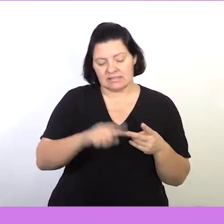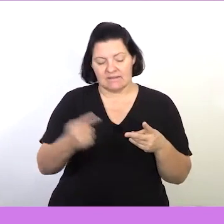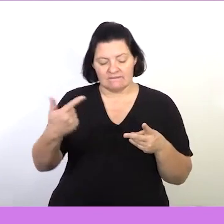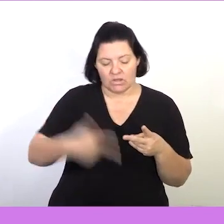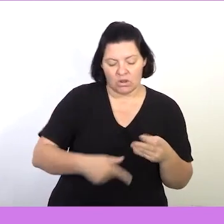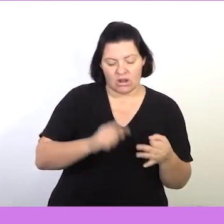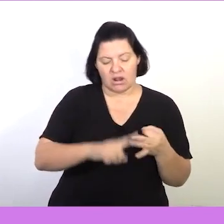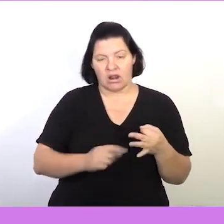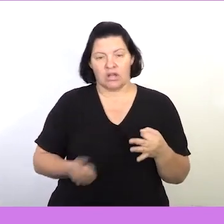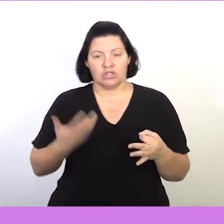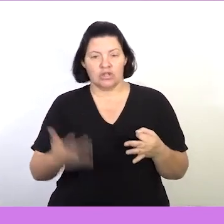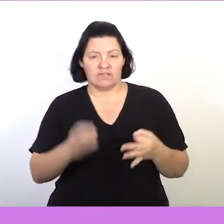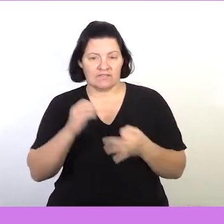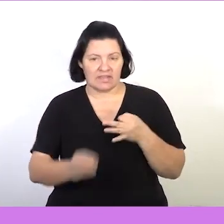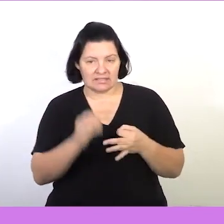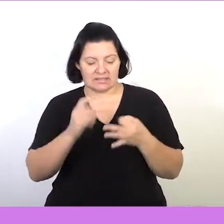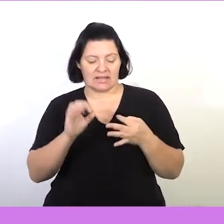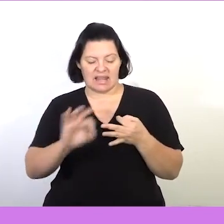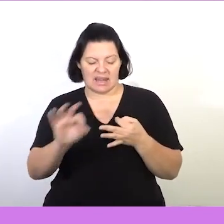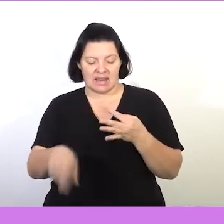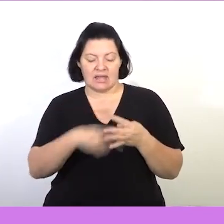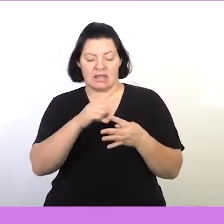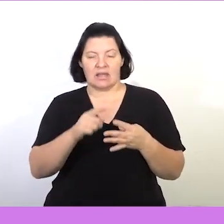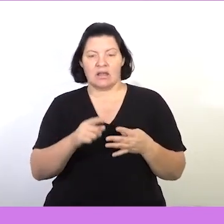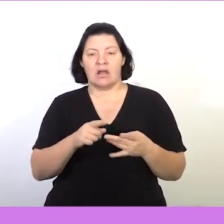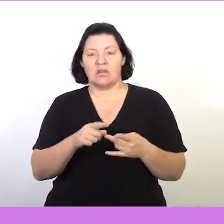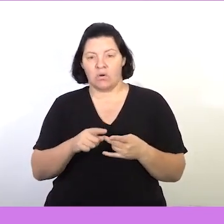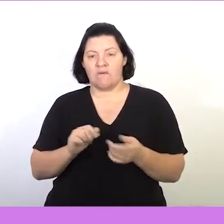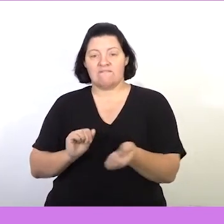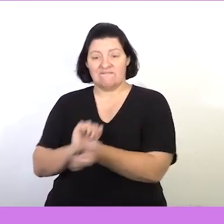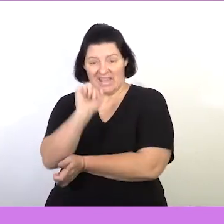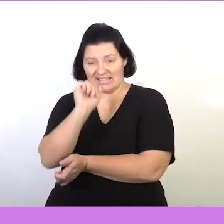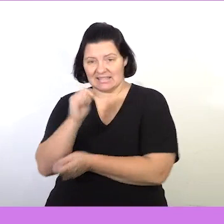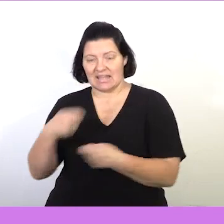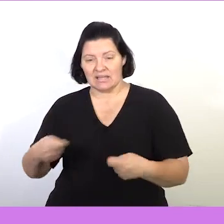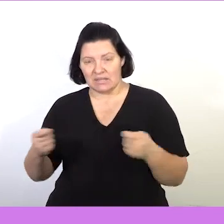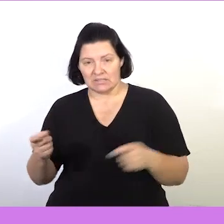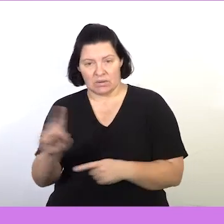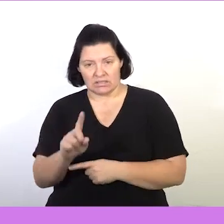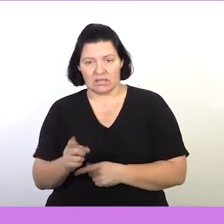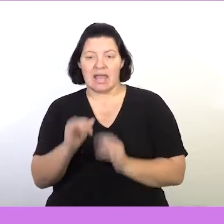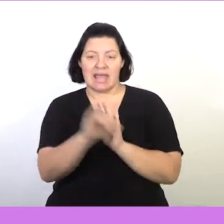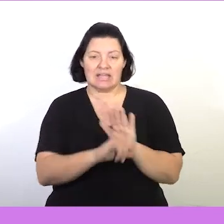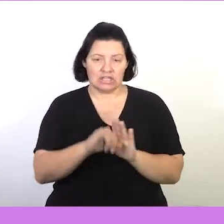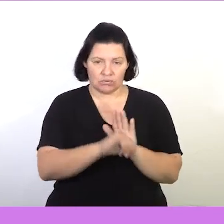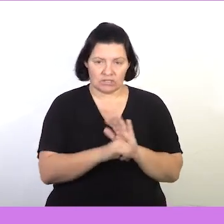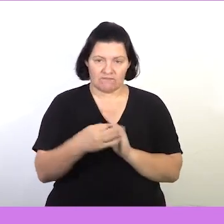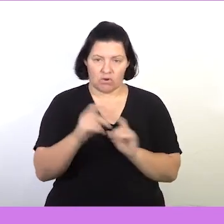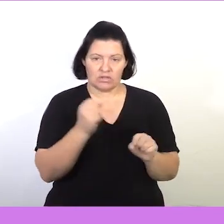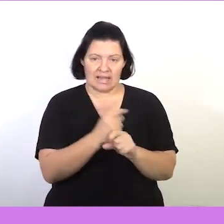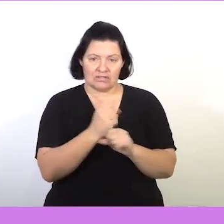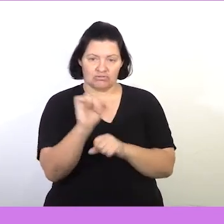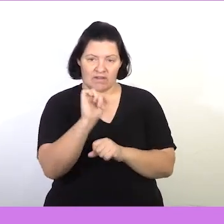here, your fuel, services and repairs and cleaning, and then your fixed expenses will be insurance